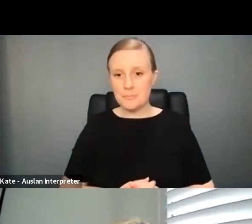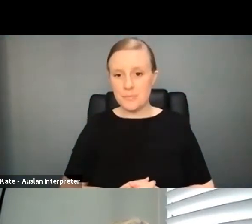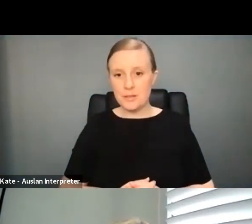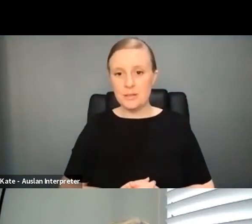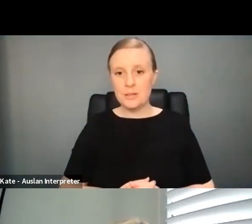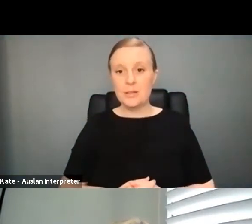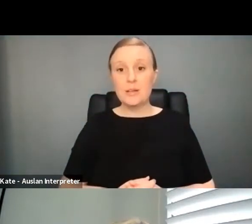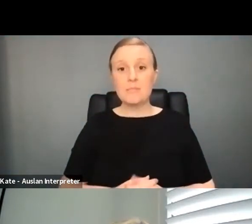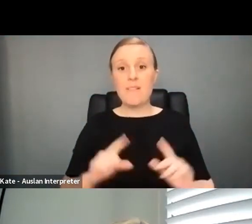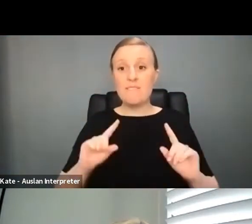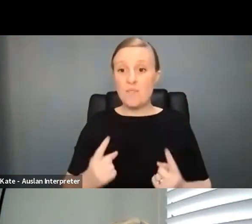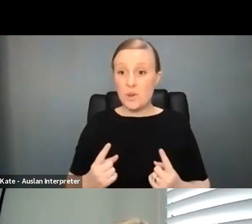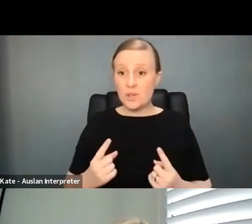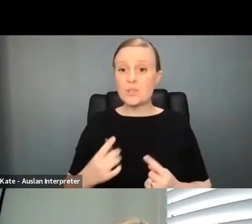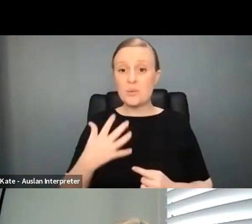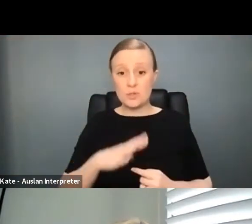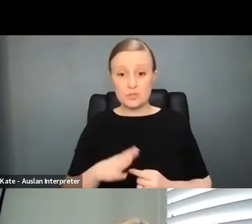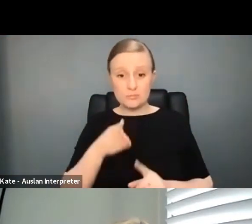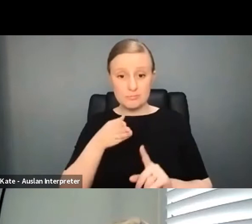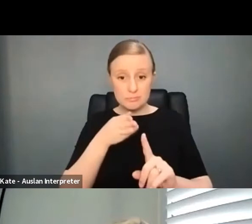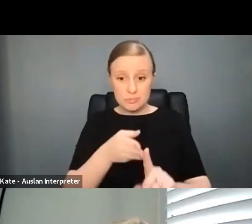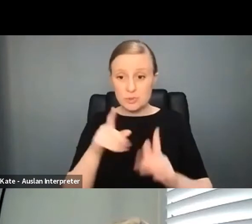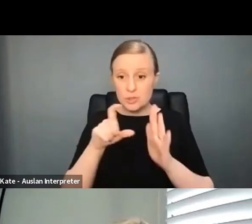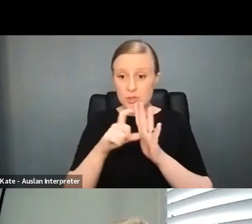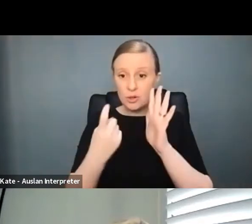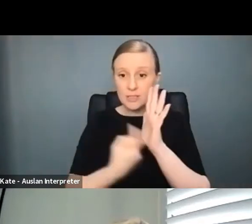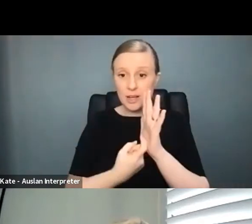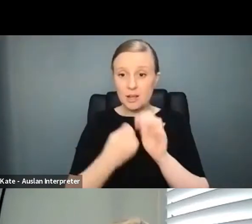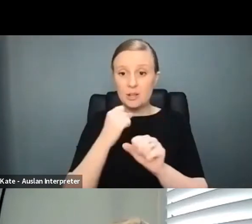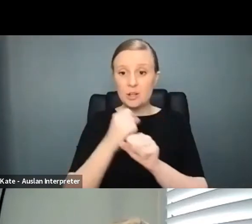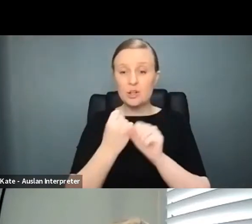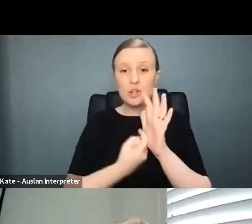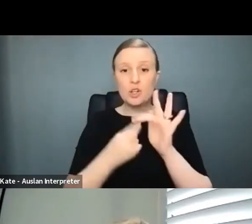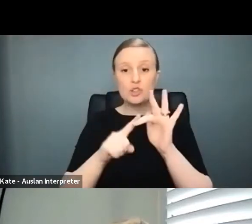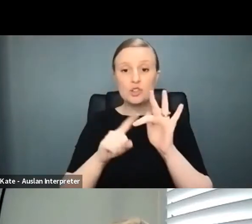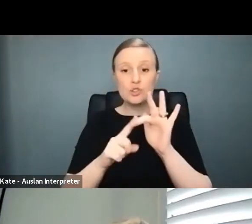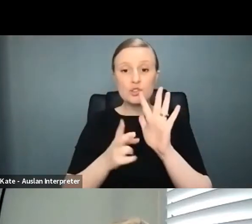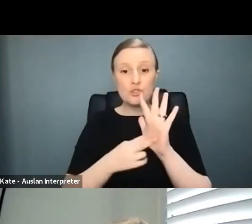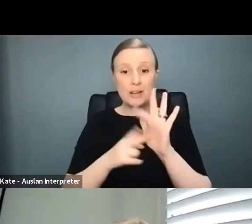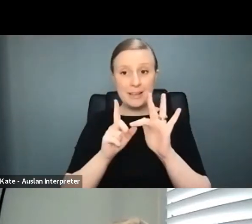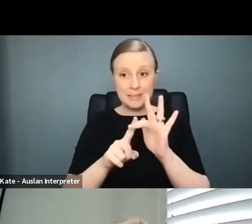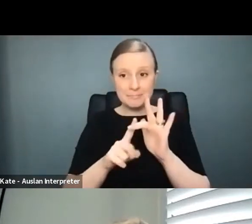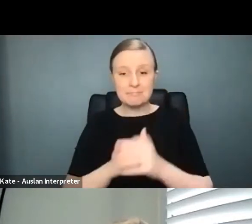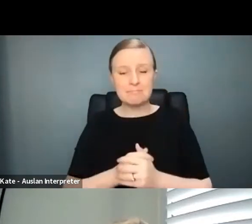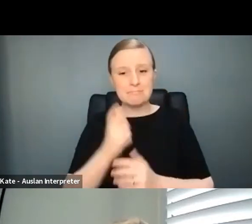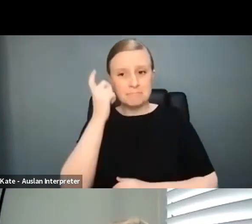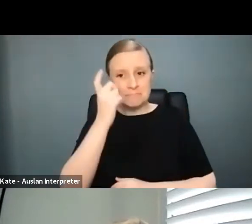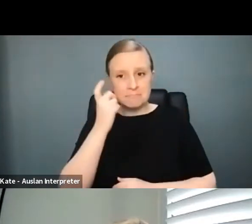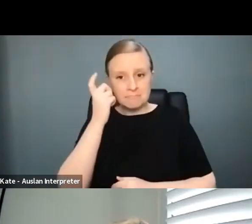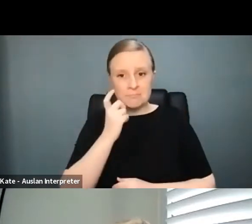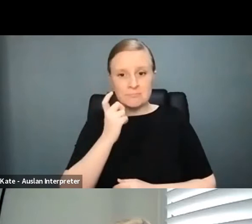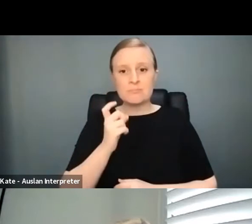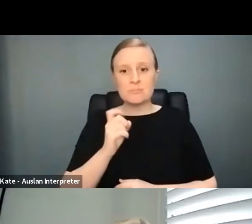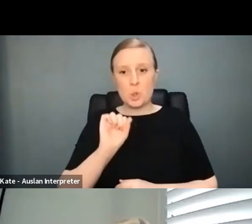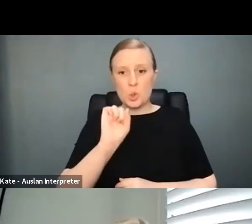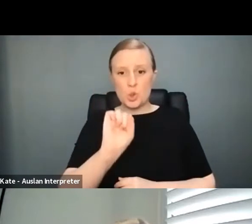maybe with Dr. Green to begin with, if that's okay. Sean, I'm really interested from your perspective of how